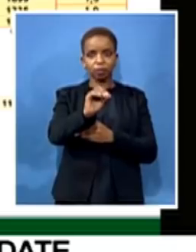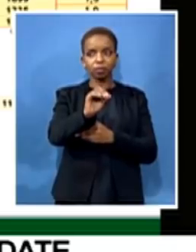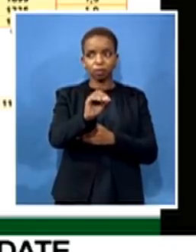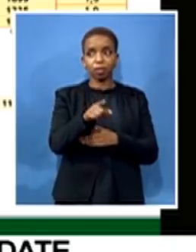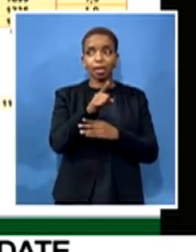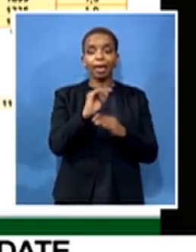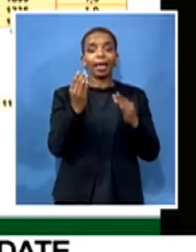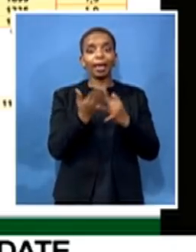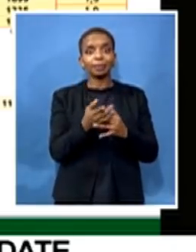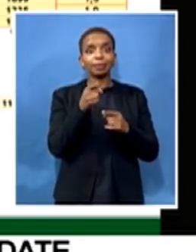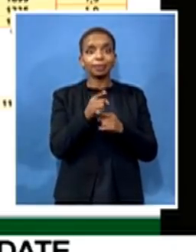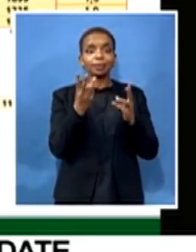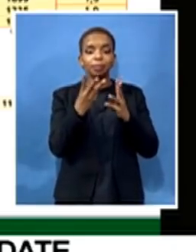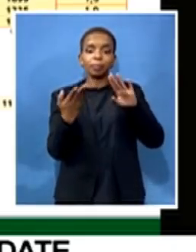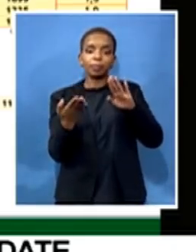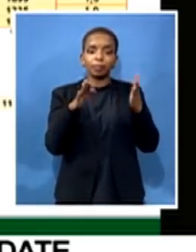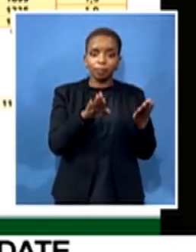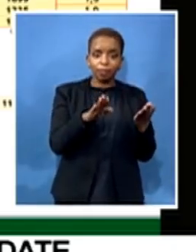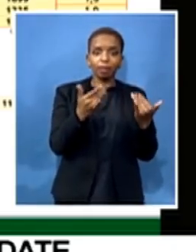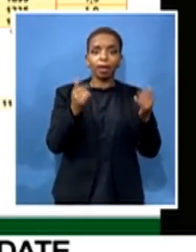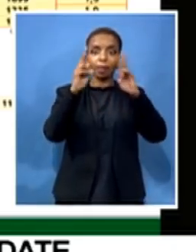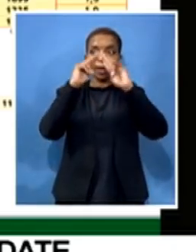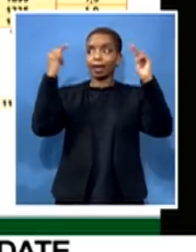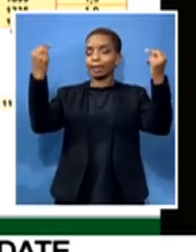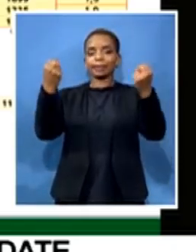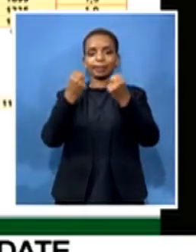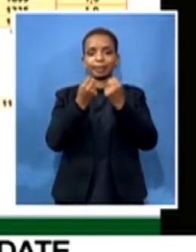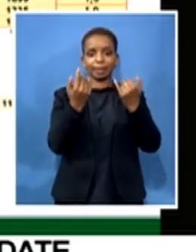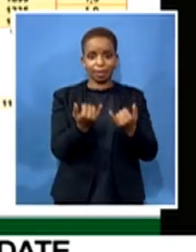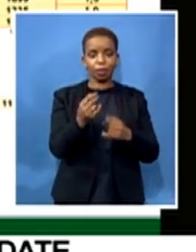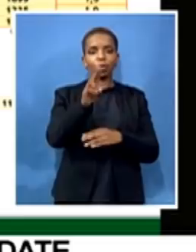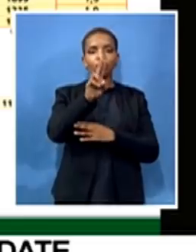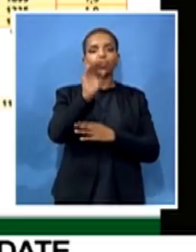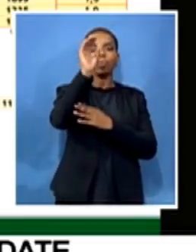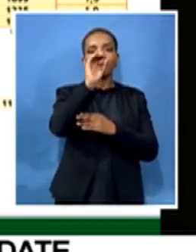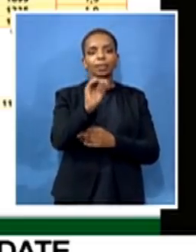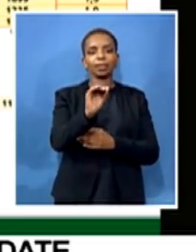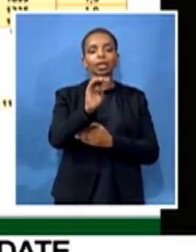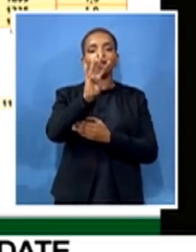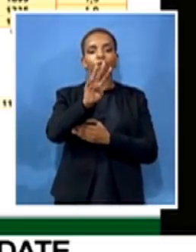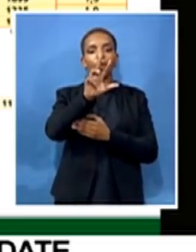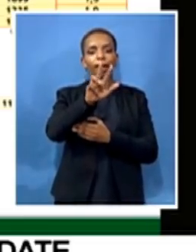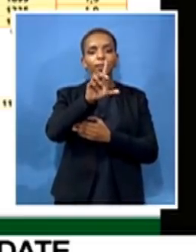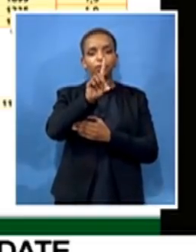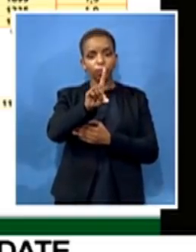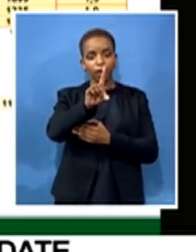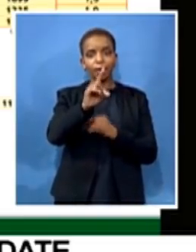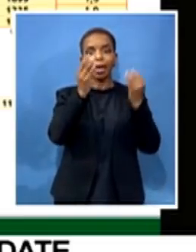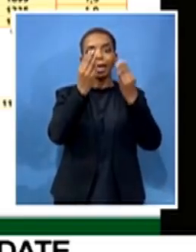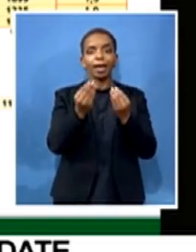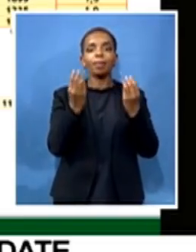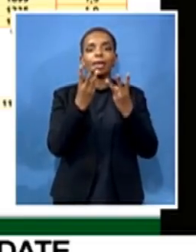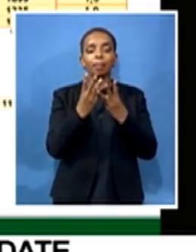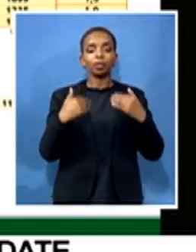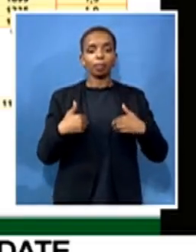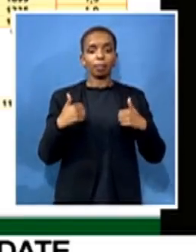to 2.22% at 481. And the number of recoveries has gone to